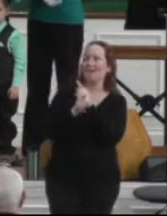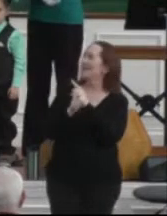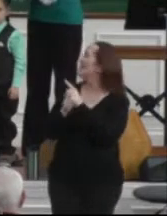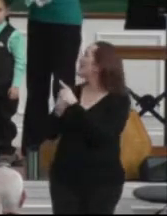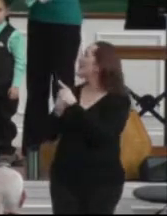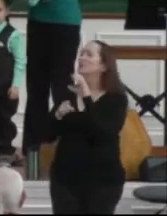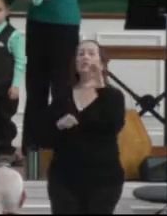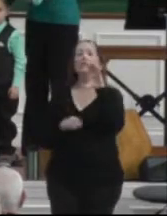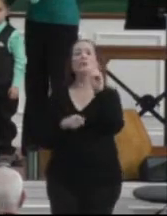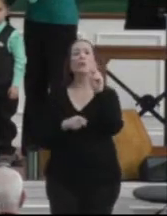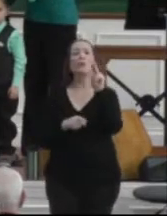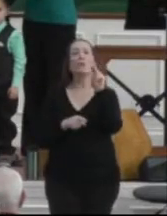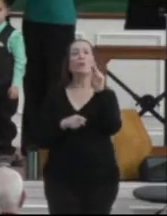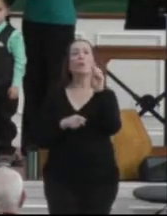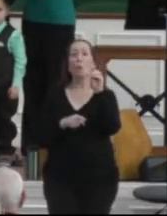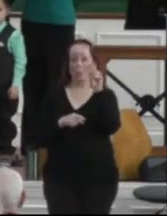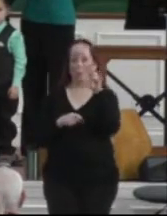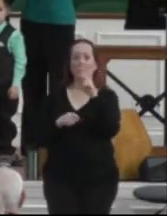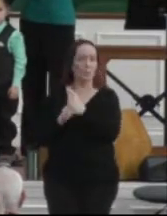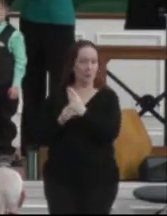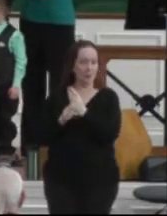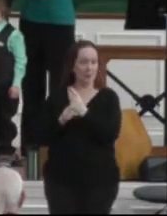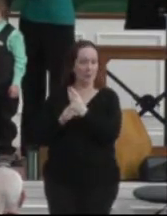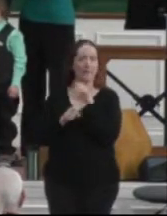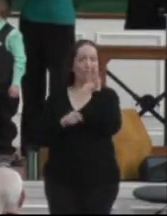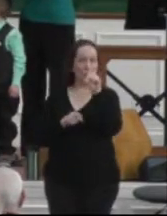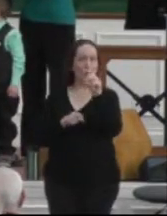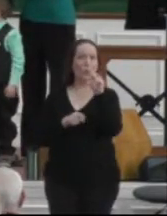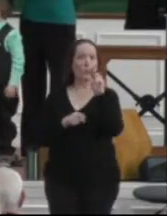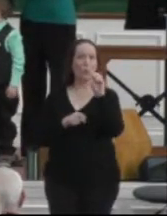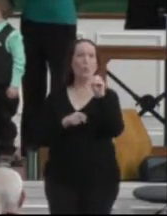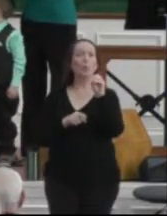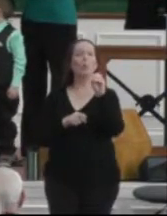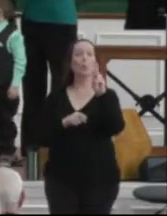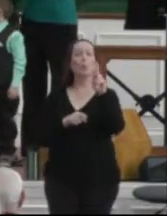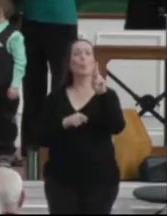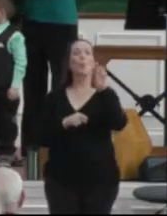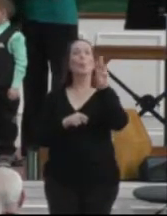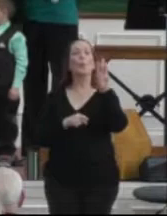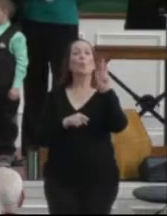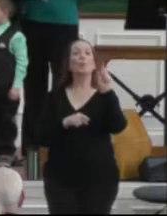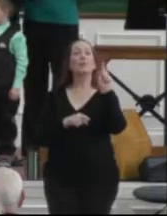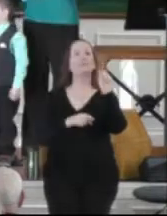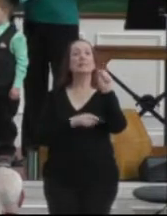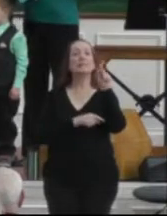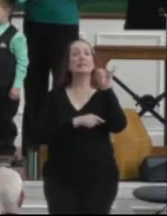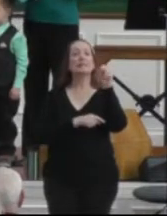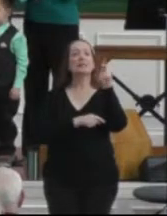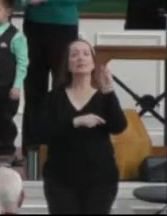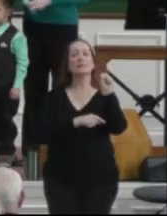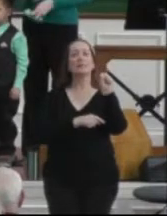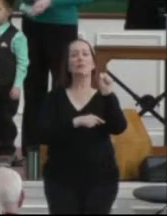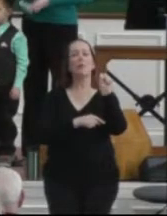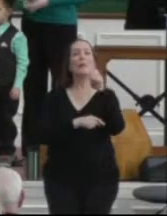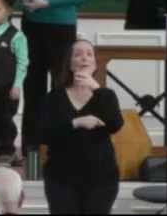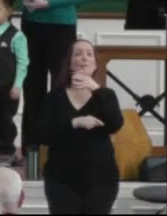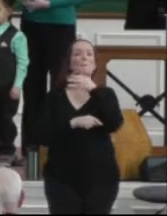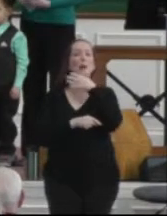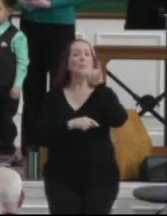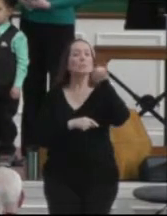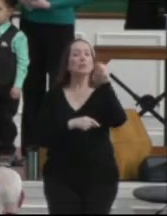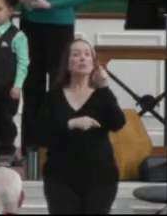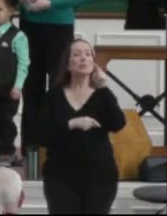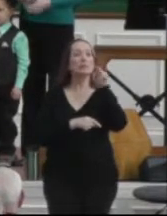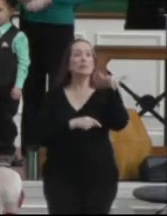is Connor. Correct? Yep. Correct. Connor Watkins, mom, Jenny, and dad, Blaine.